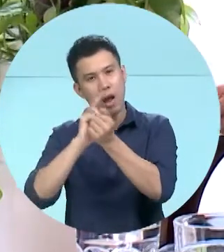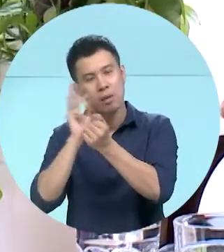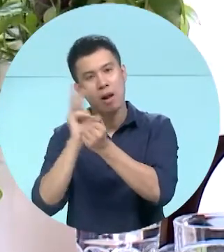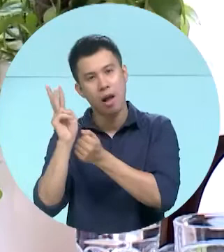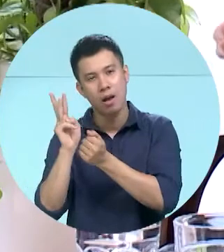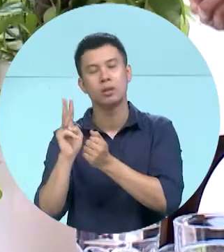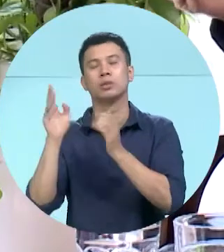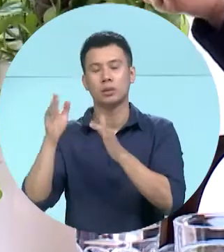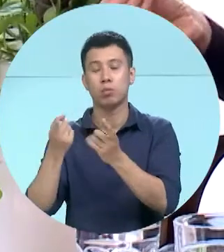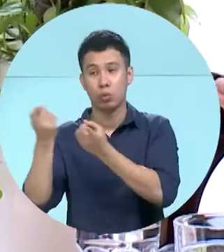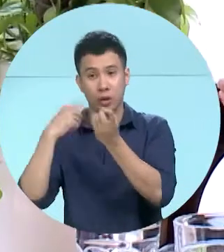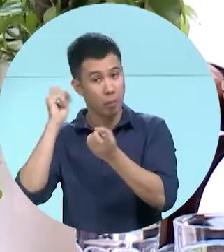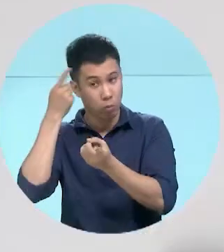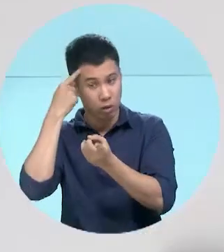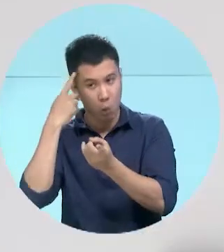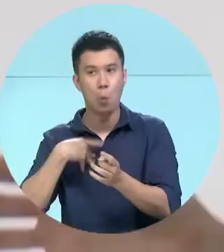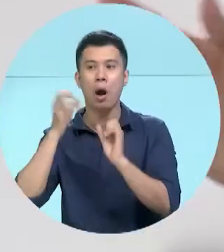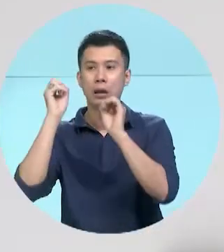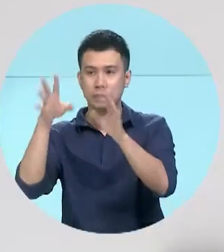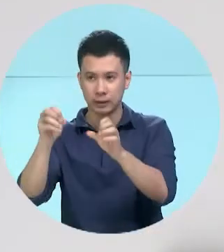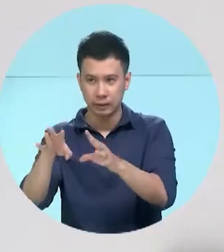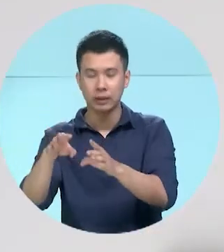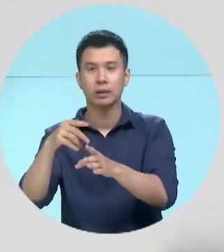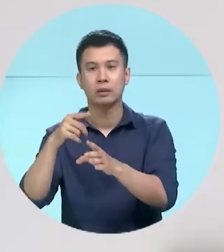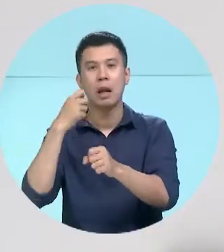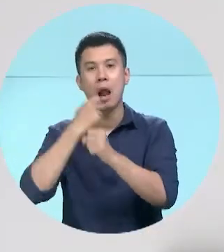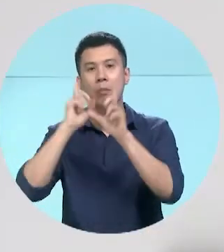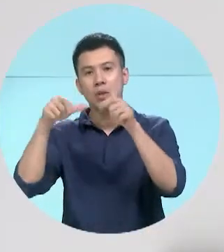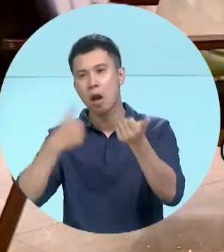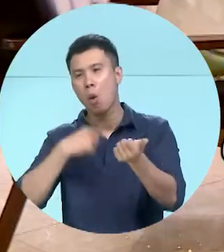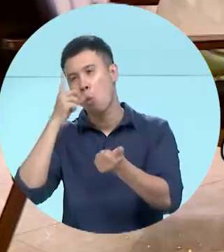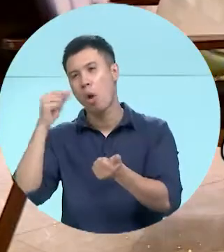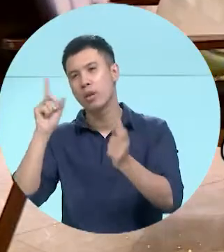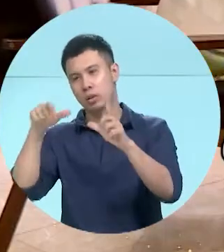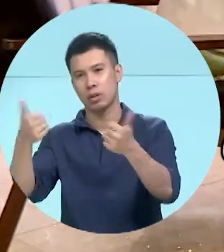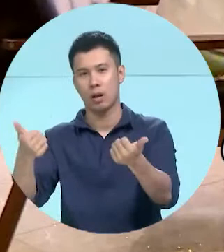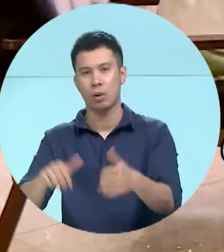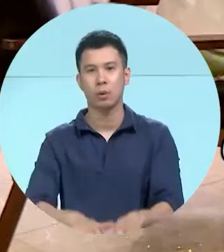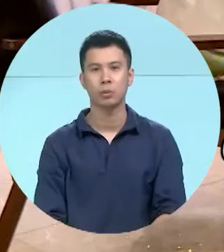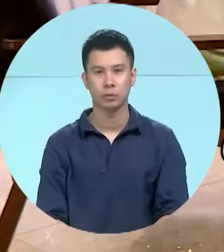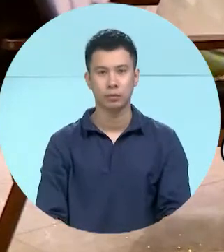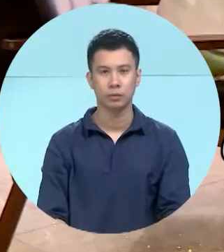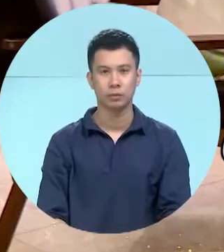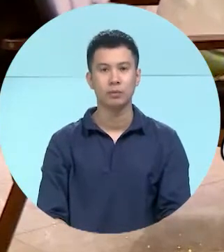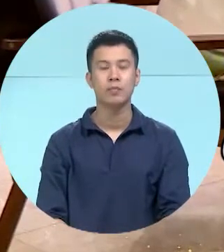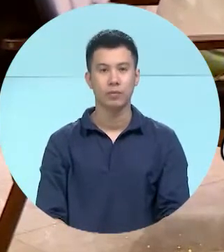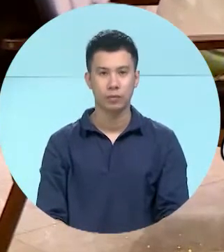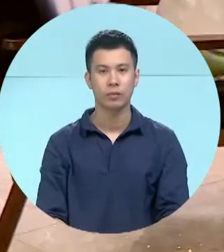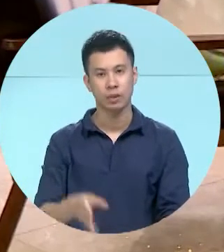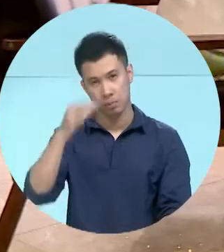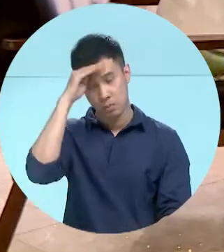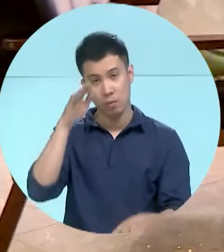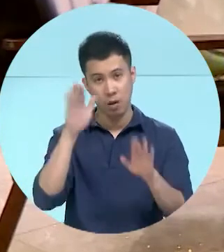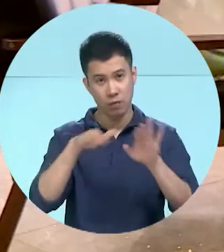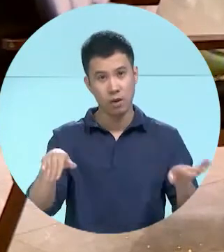job coaching with the business so that they know how to work with that individual. We hope to see all of our trainees find a really